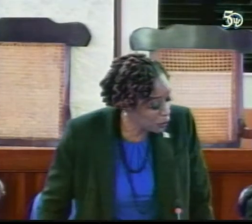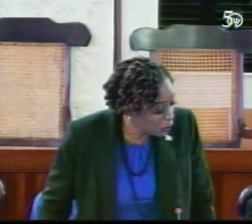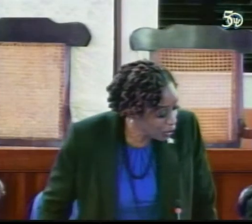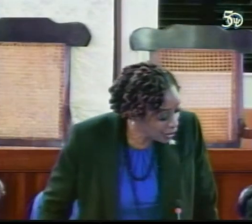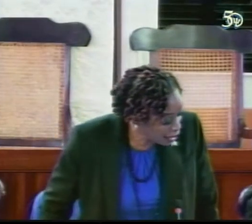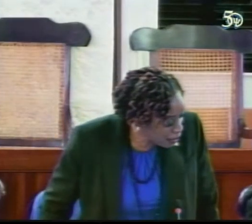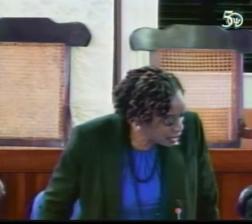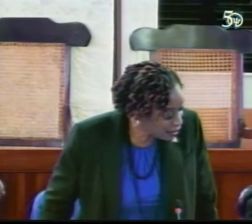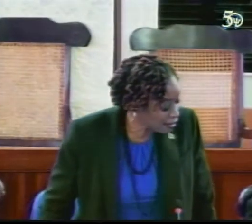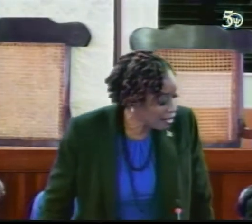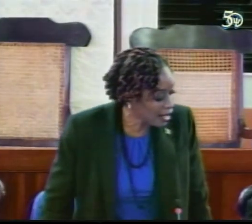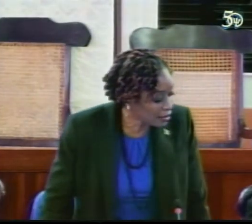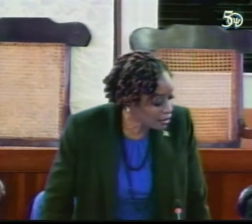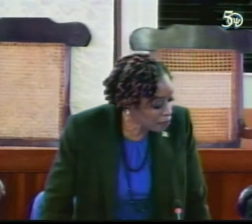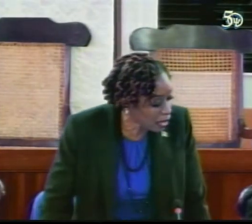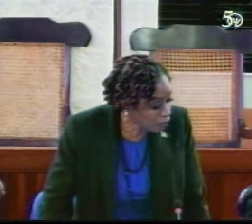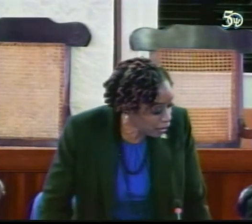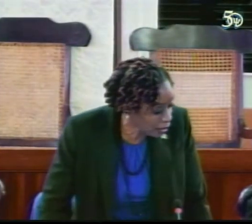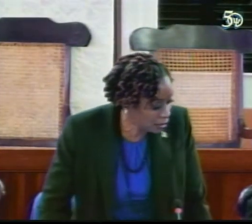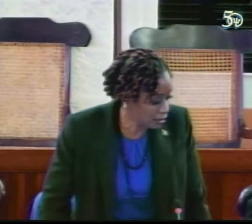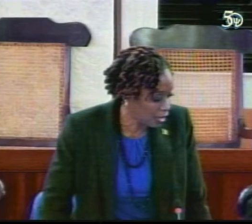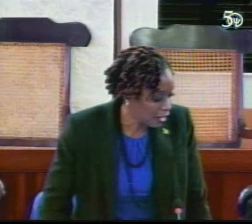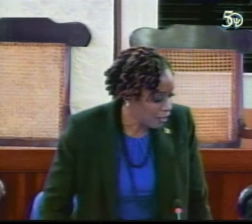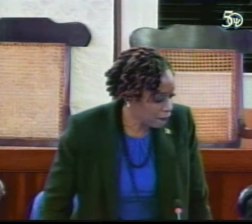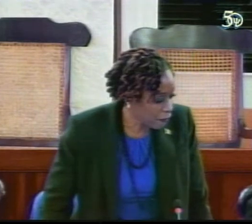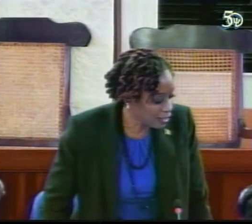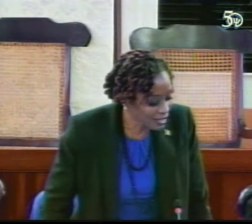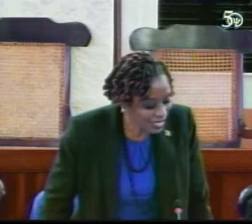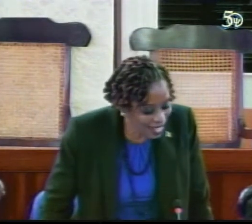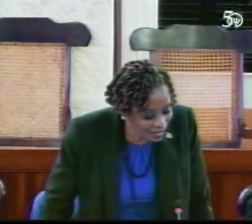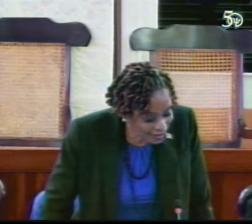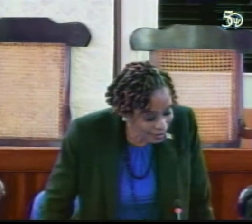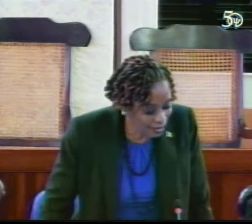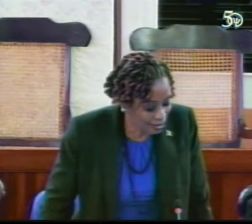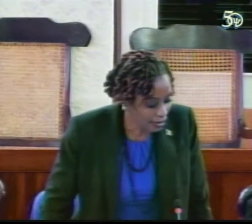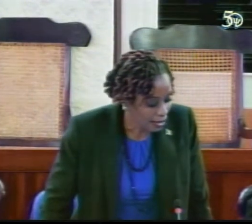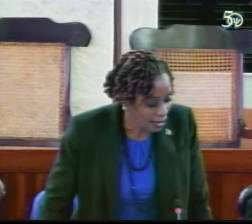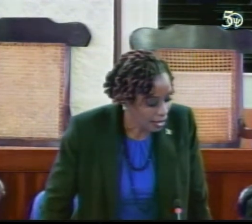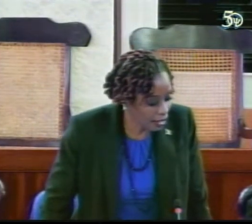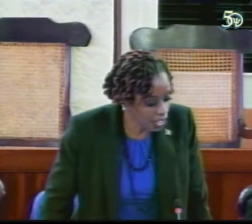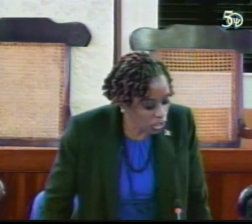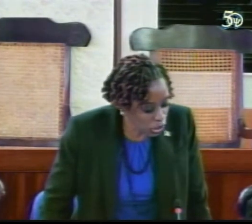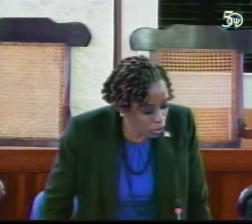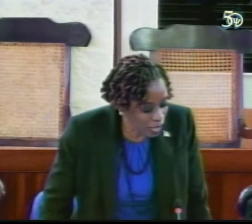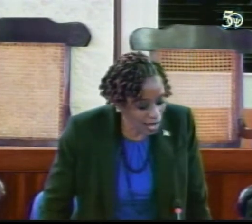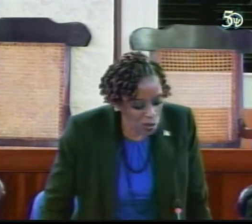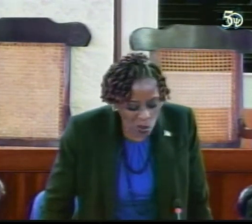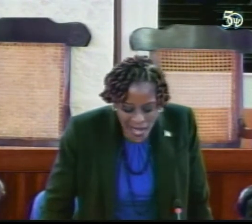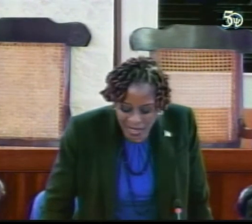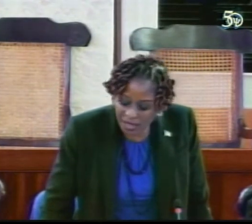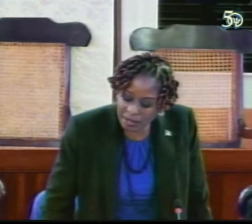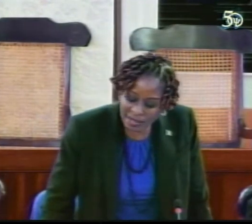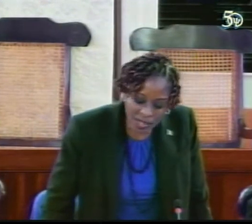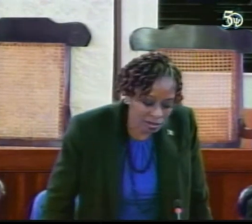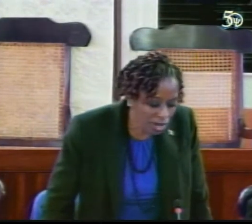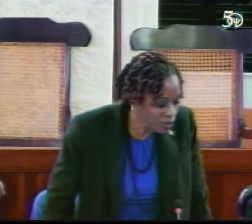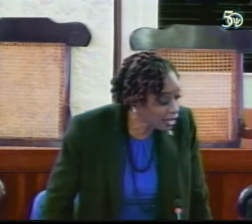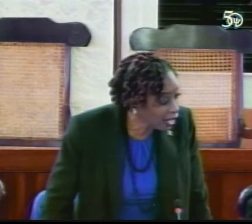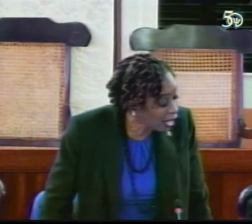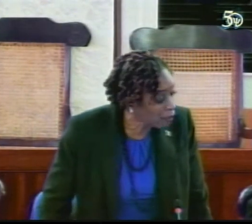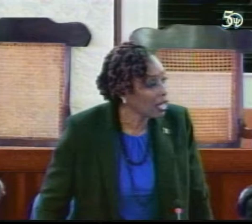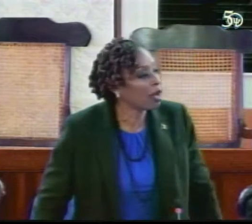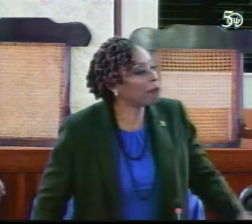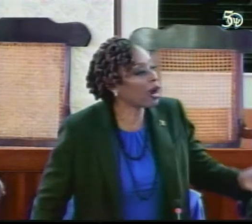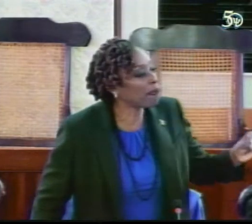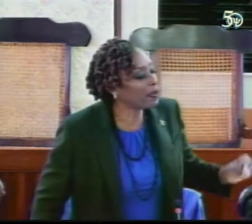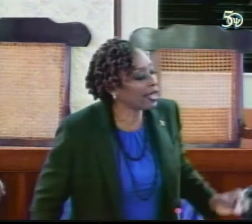give kudos to the Minister and Team Barbados for their tenacity in ensuring that when the turnaround